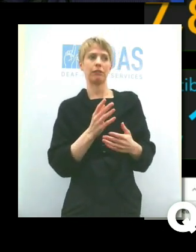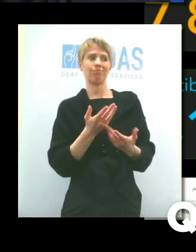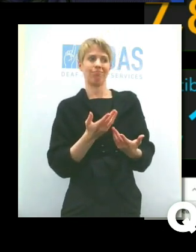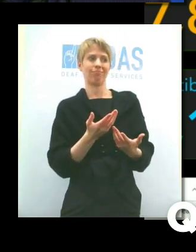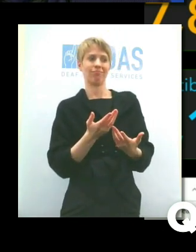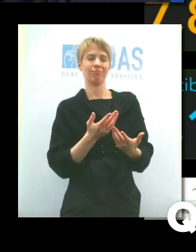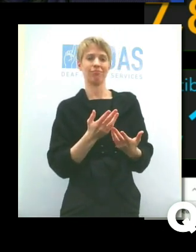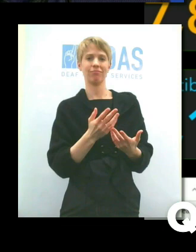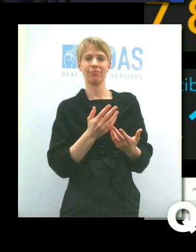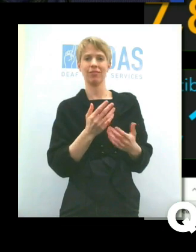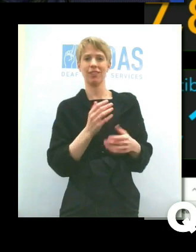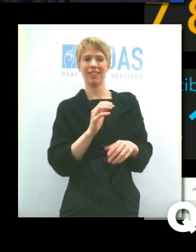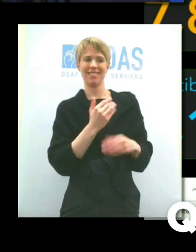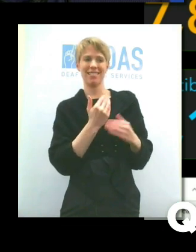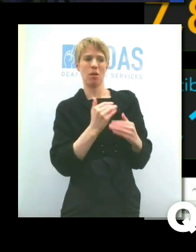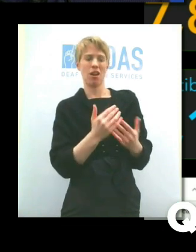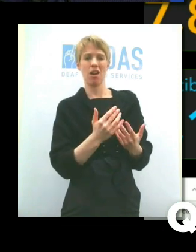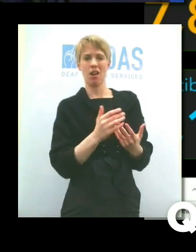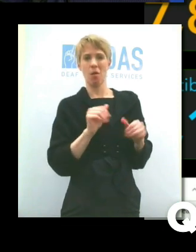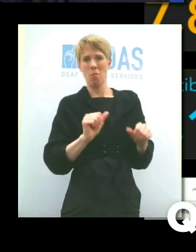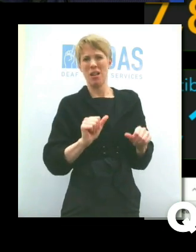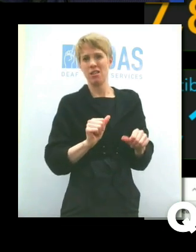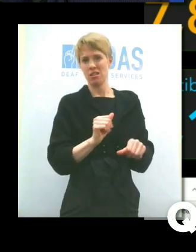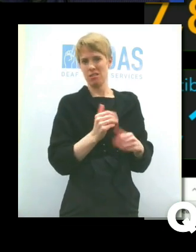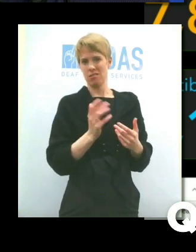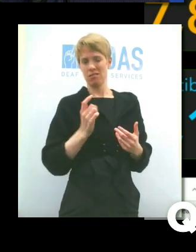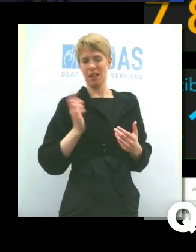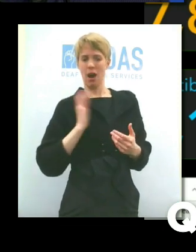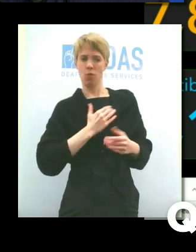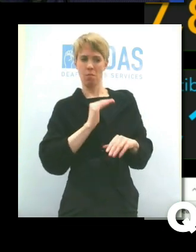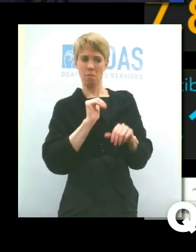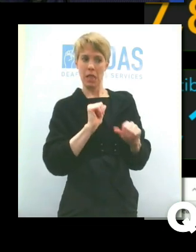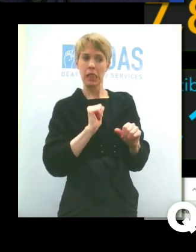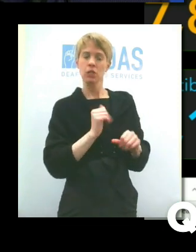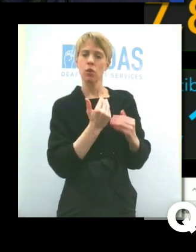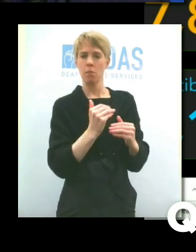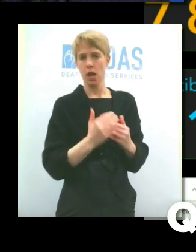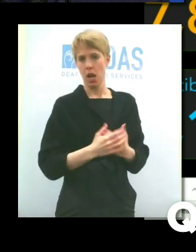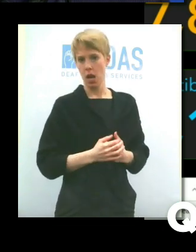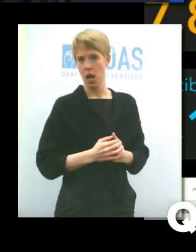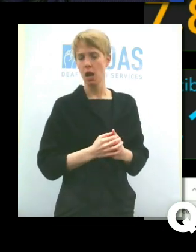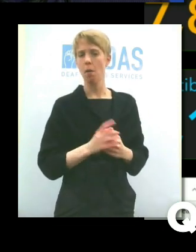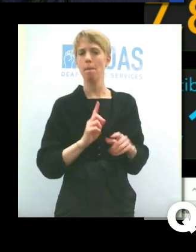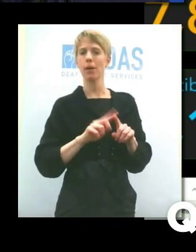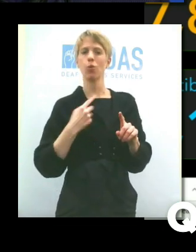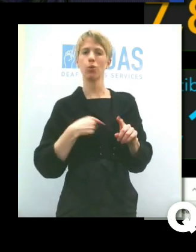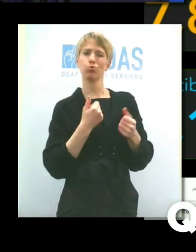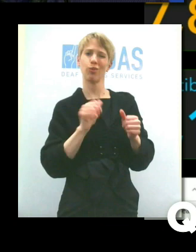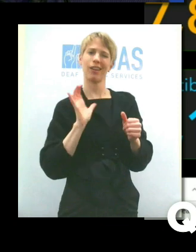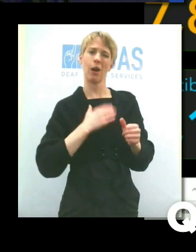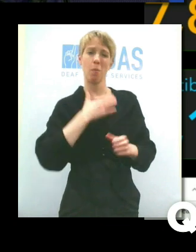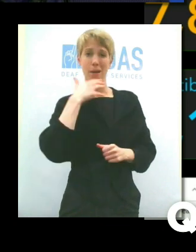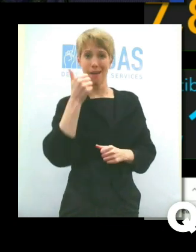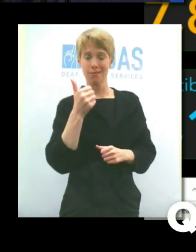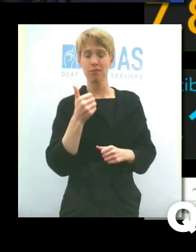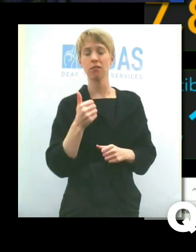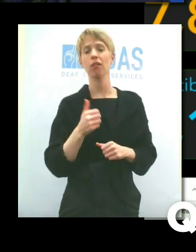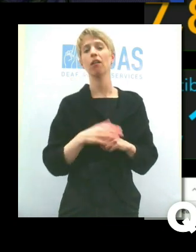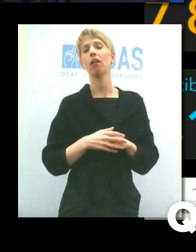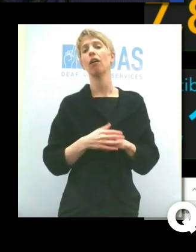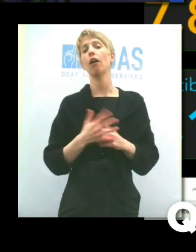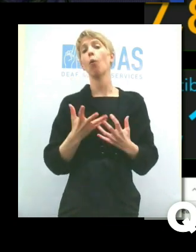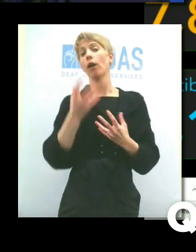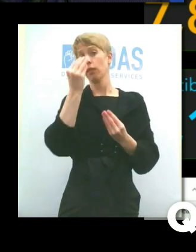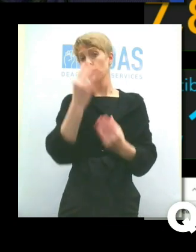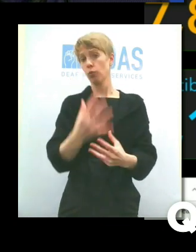day. But we are getting information. I want it there as much as possible. Just to show you, we did make a change